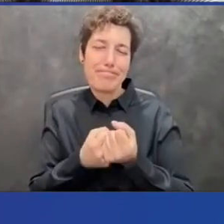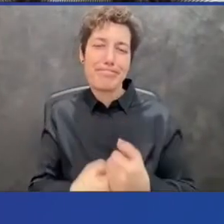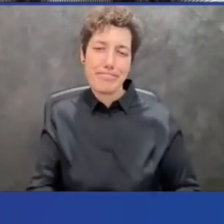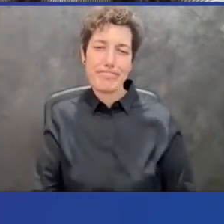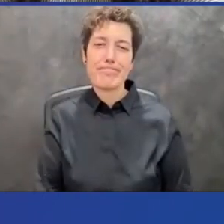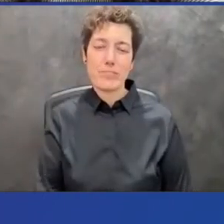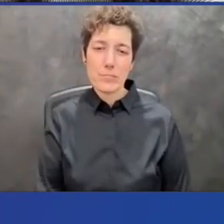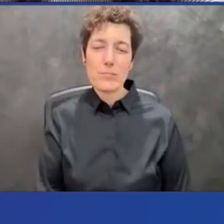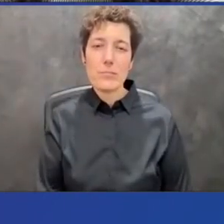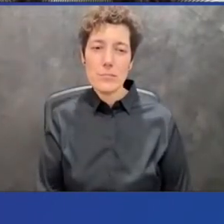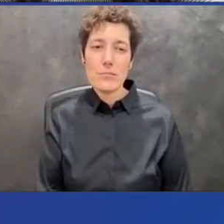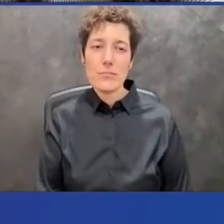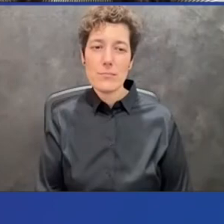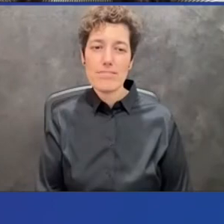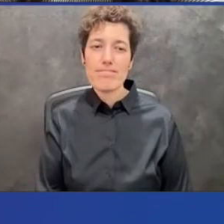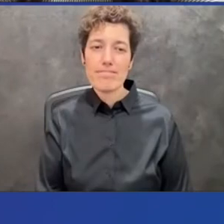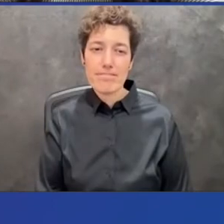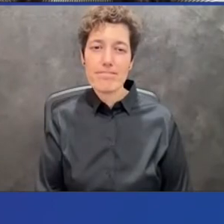if we were